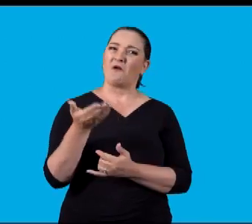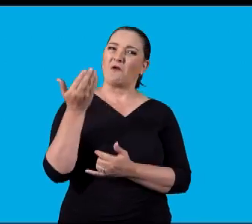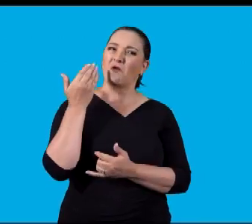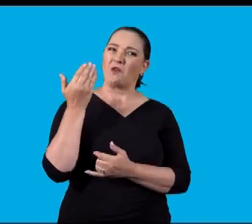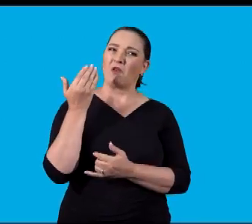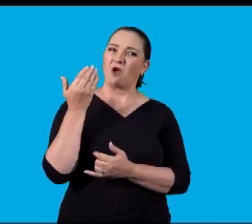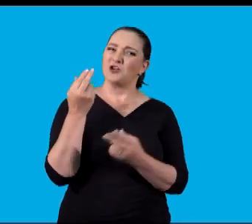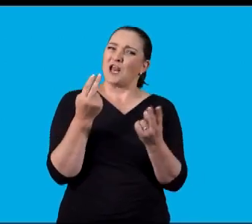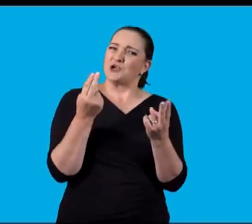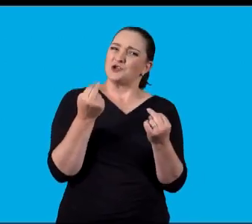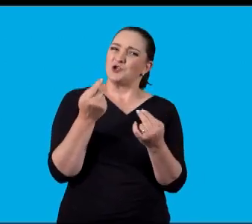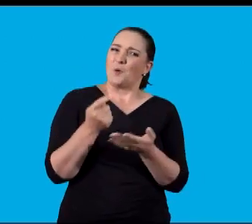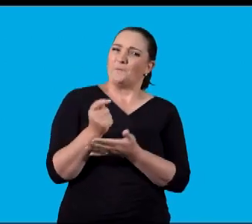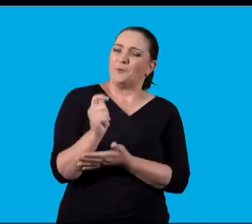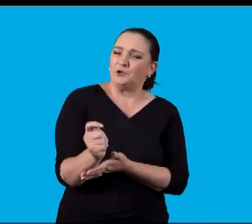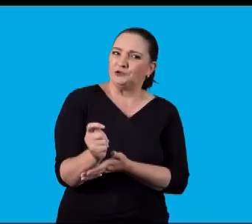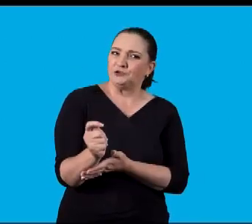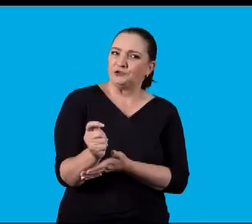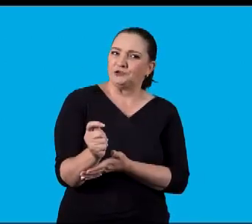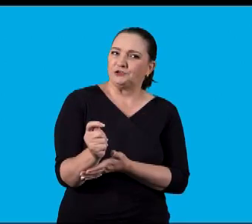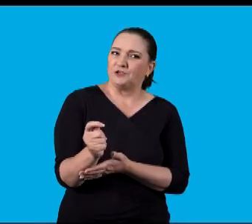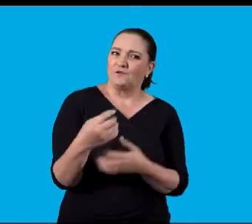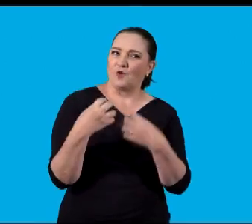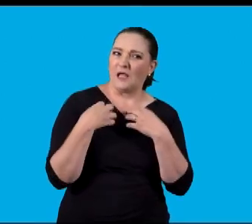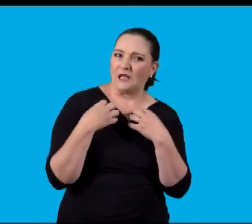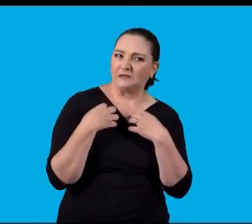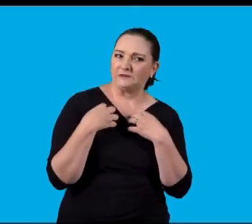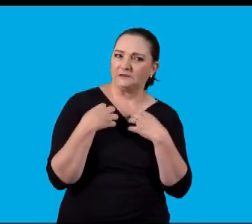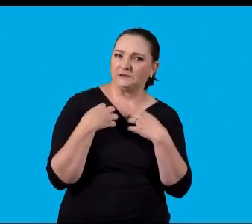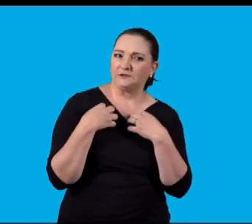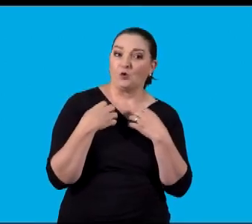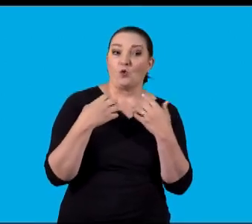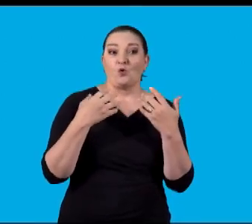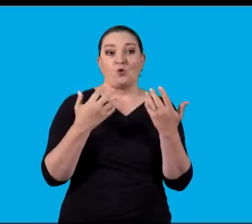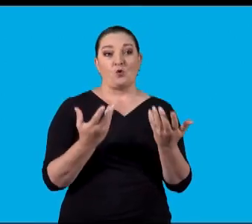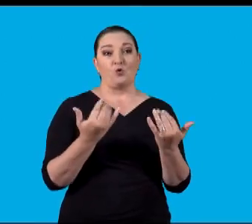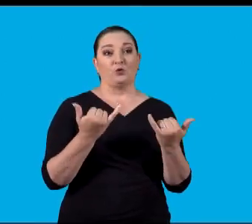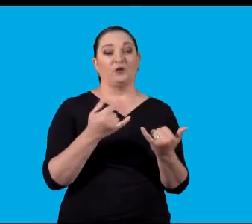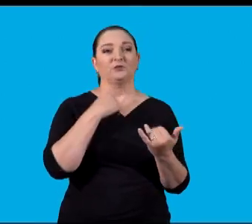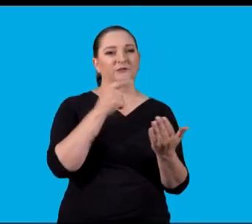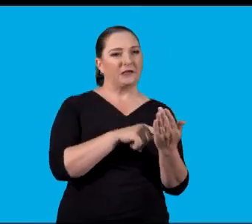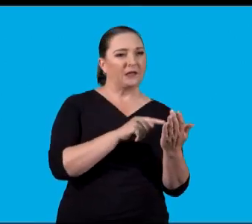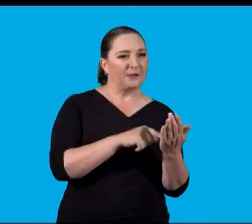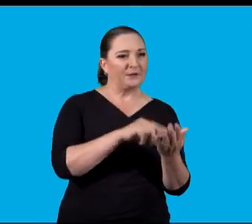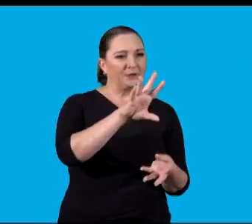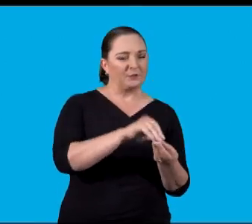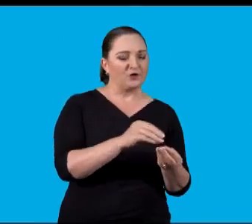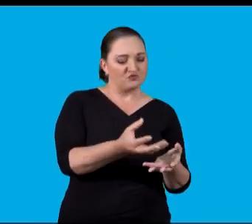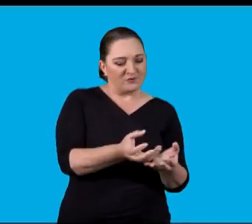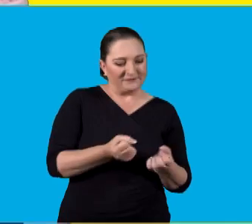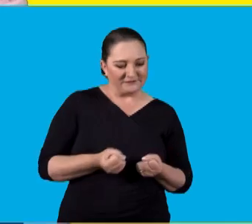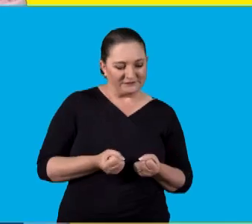assets that would have acquired, or to calculate the amount that would have received from the disposal of our